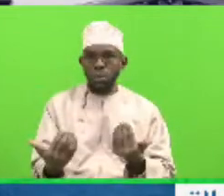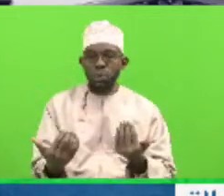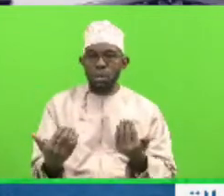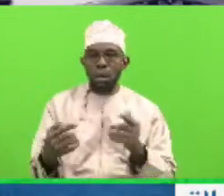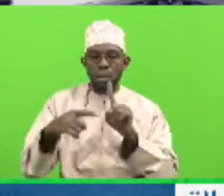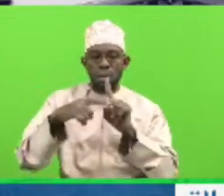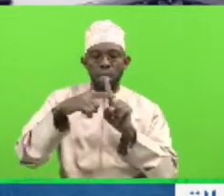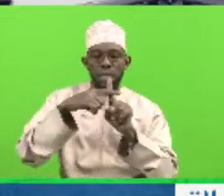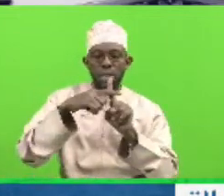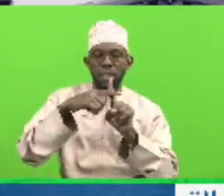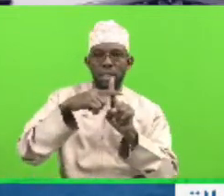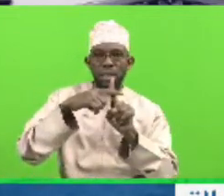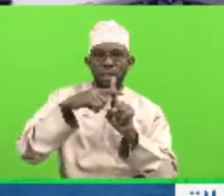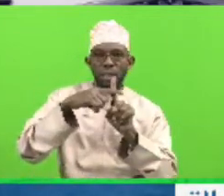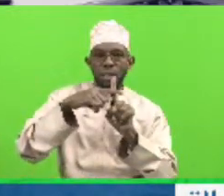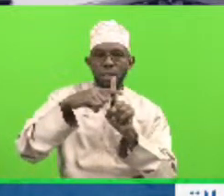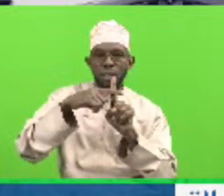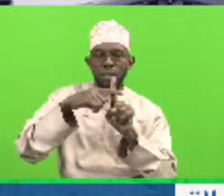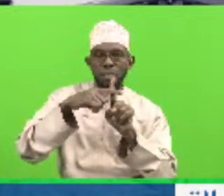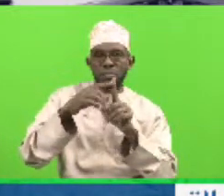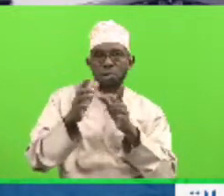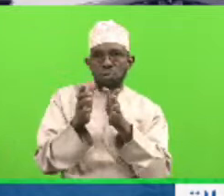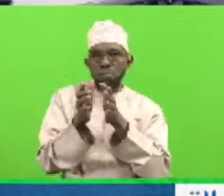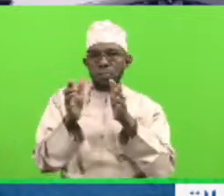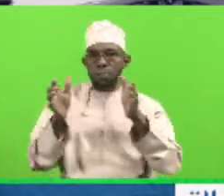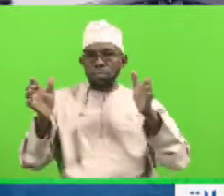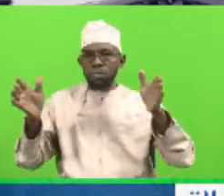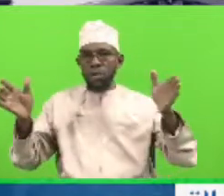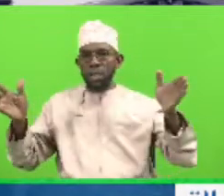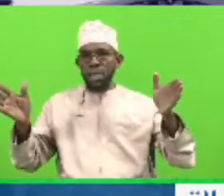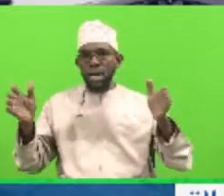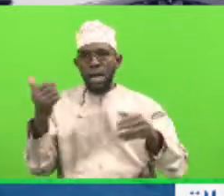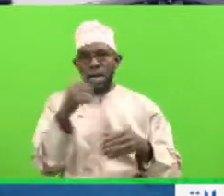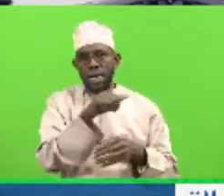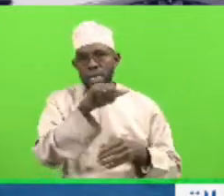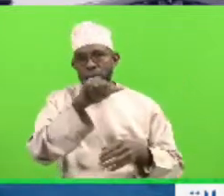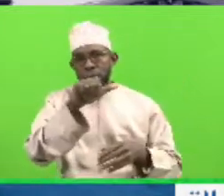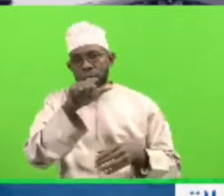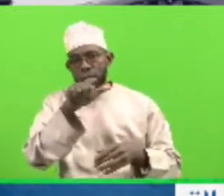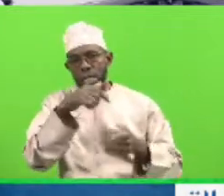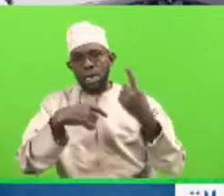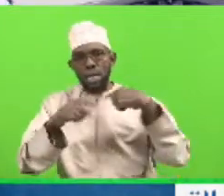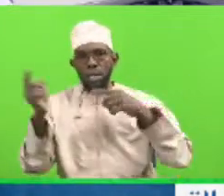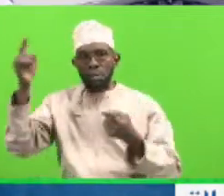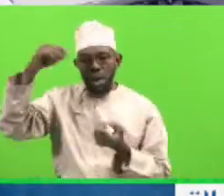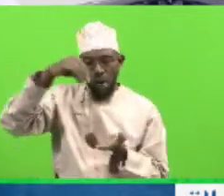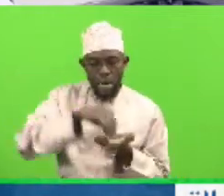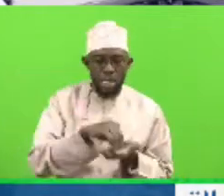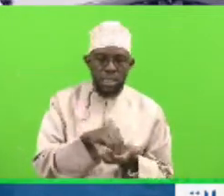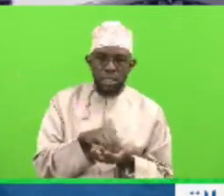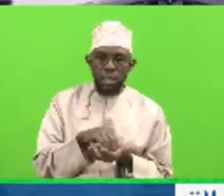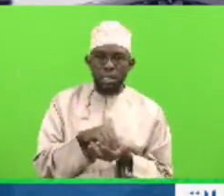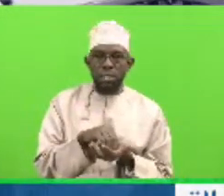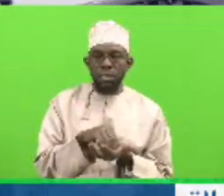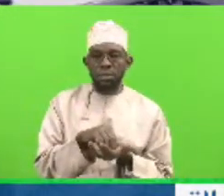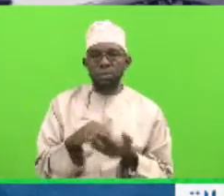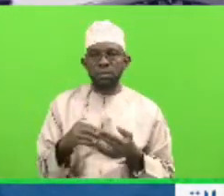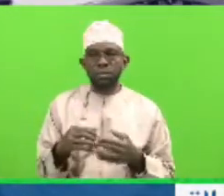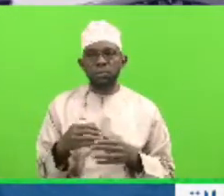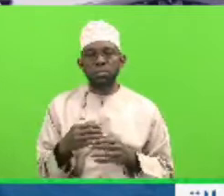That plus is there for expansion. Anything else that will come can be added. It's there for